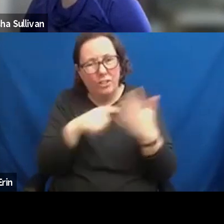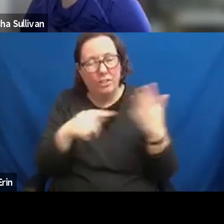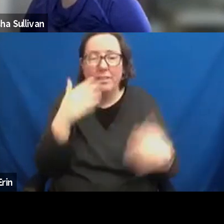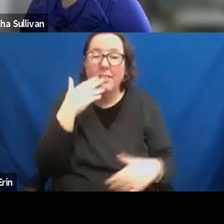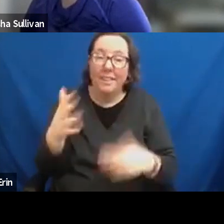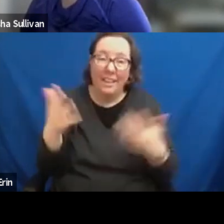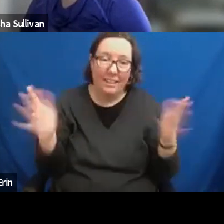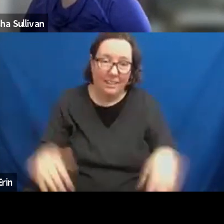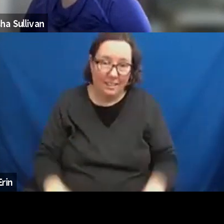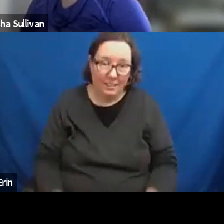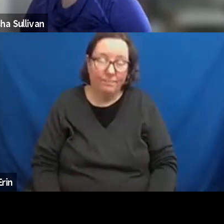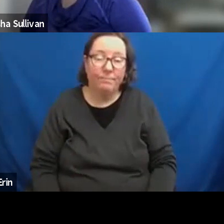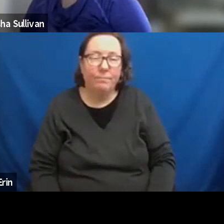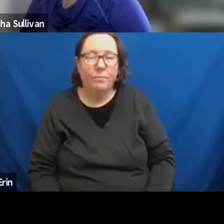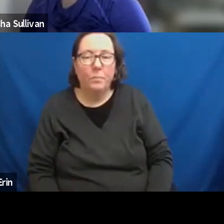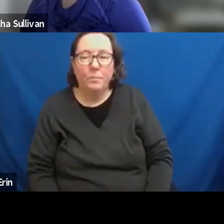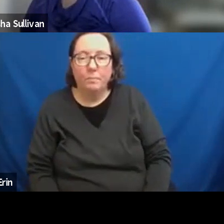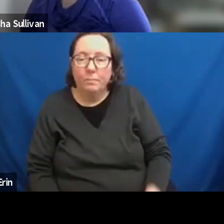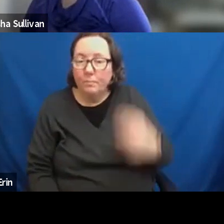it.